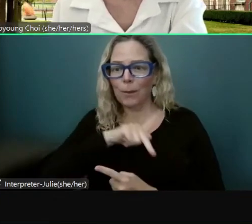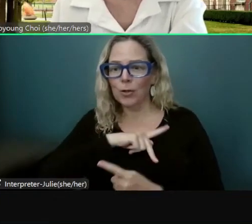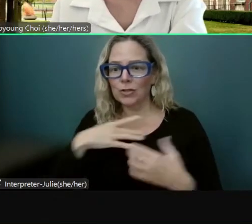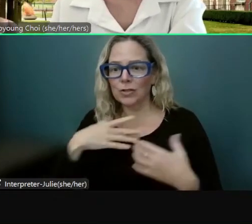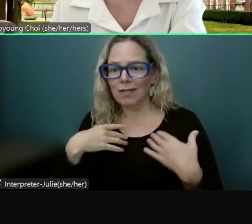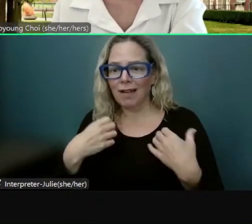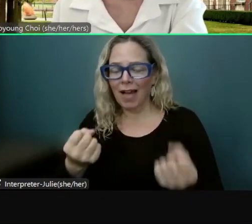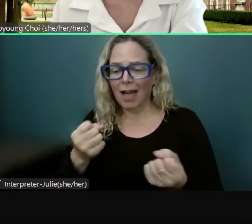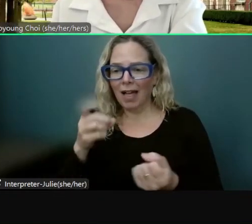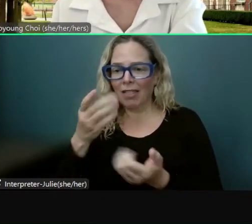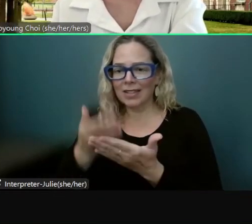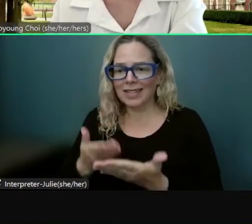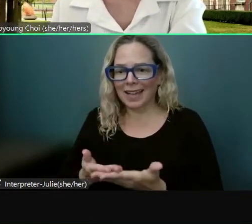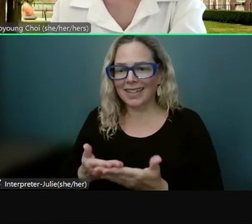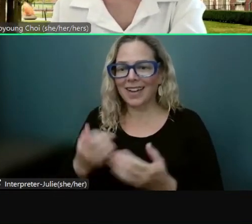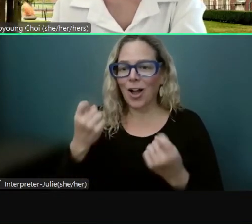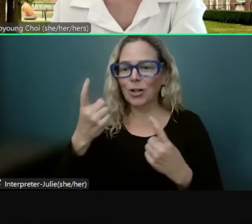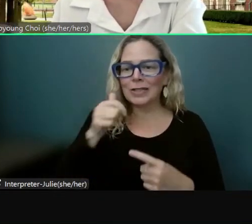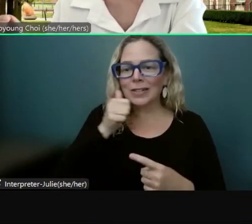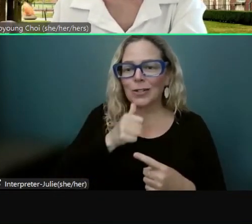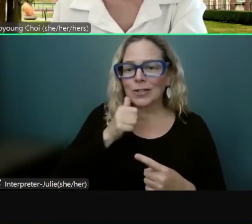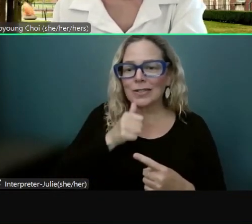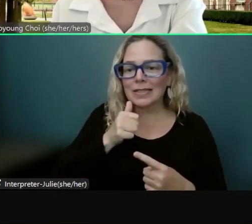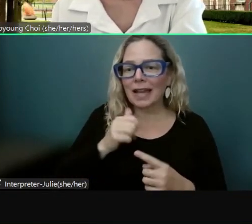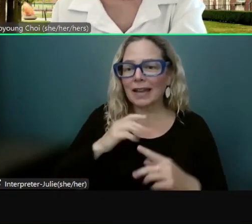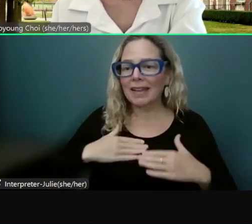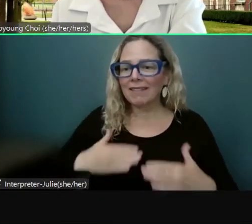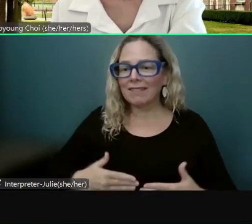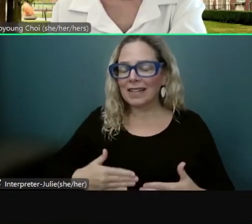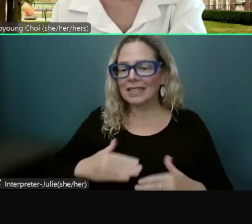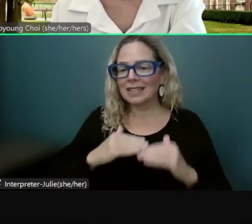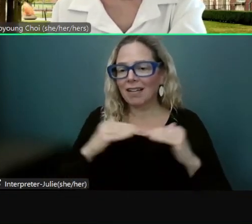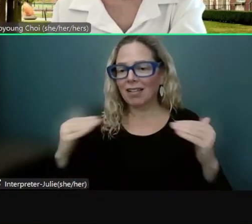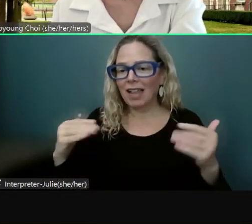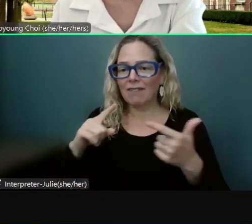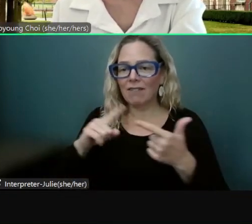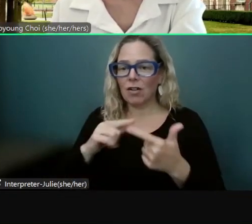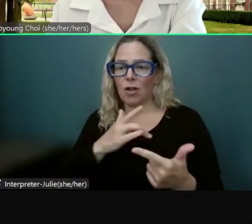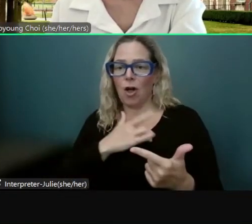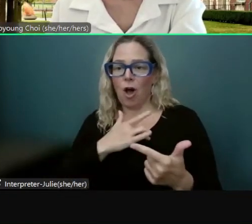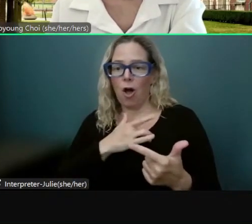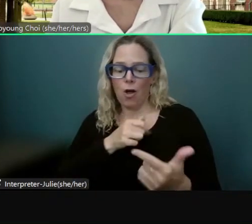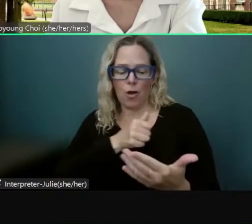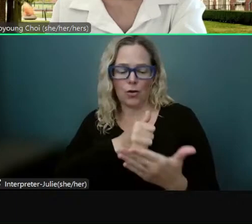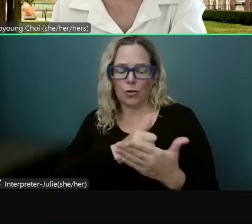levels, heart rate, or medication reminders.